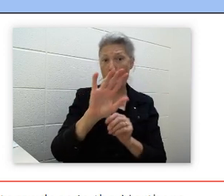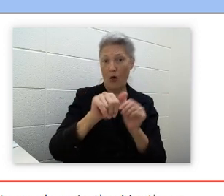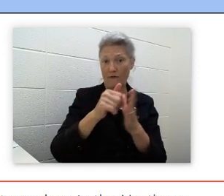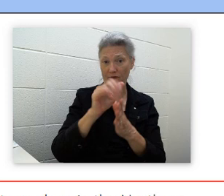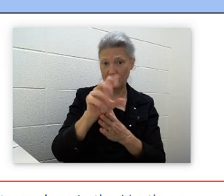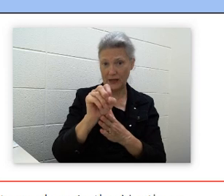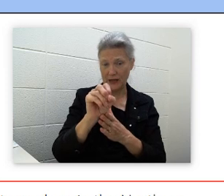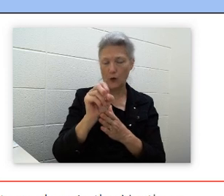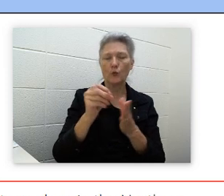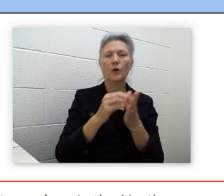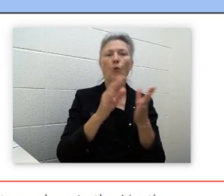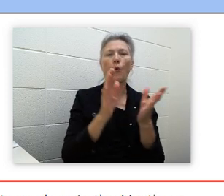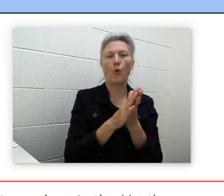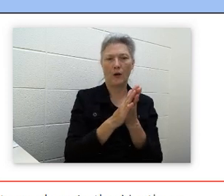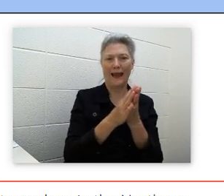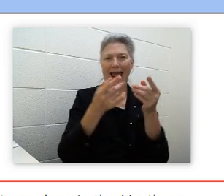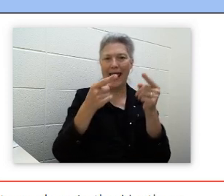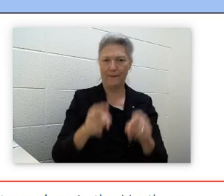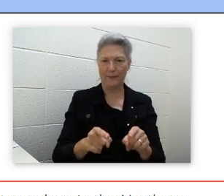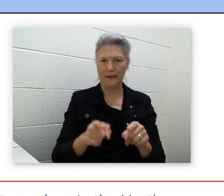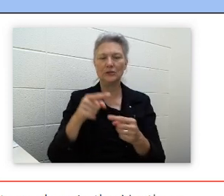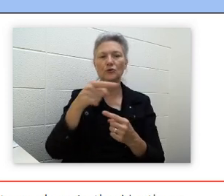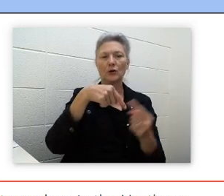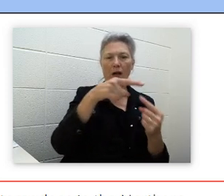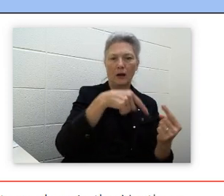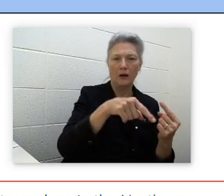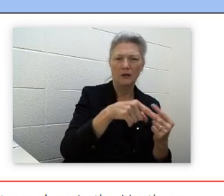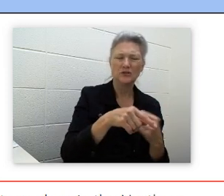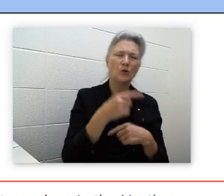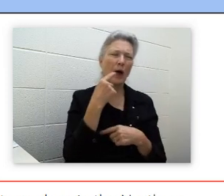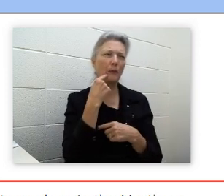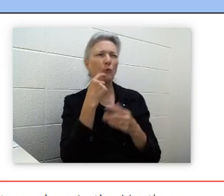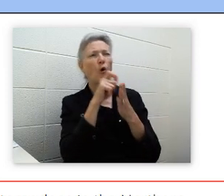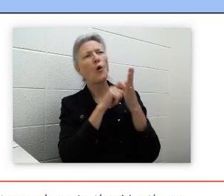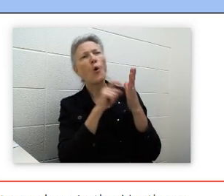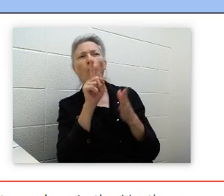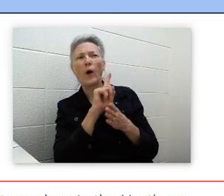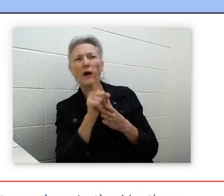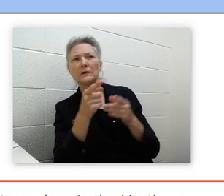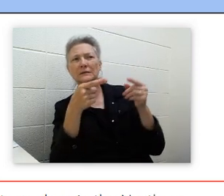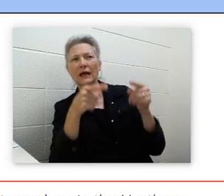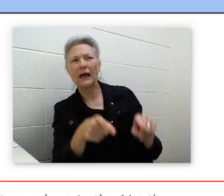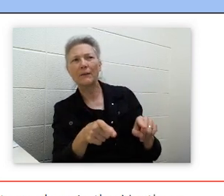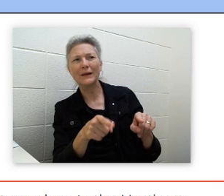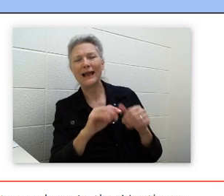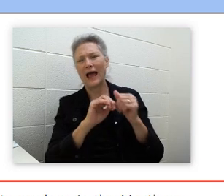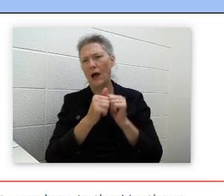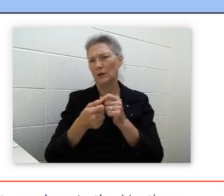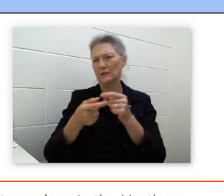they occur, and putting them into paragraphs for my body paragraphs.